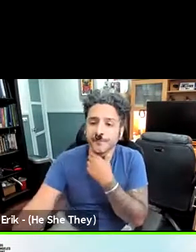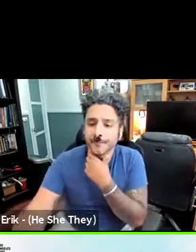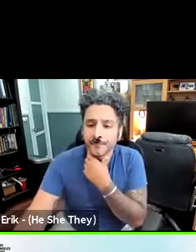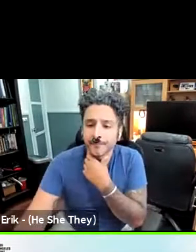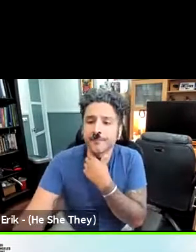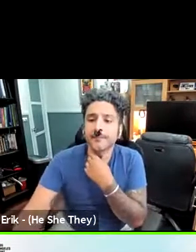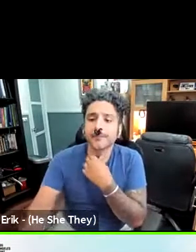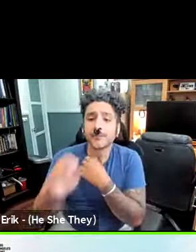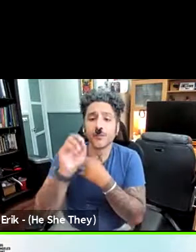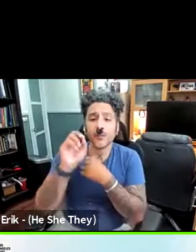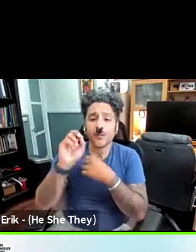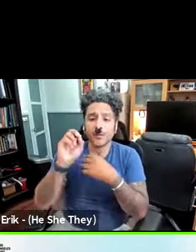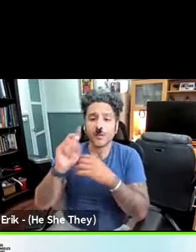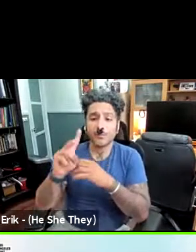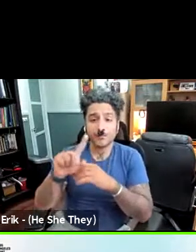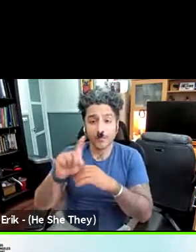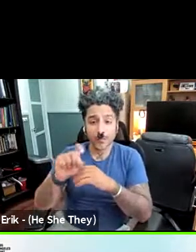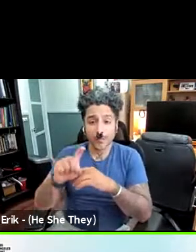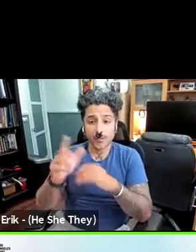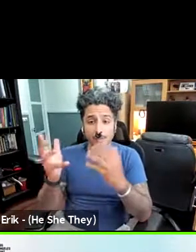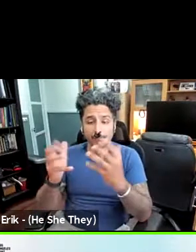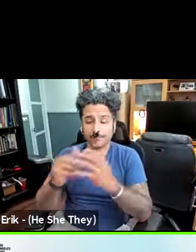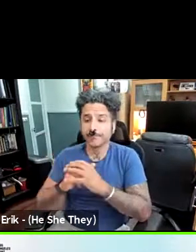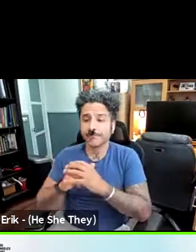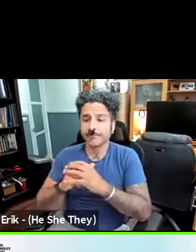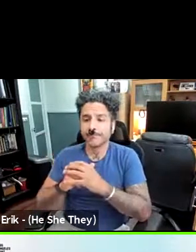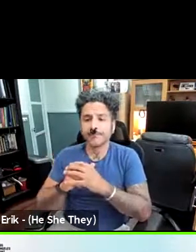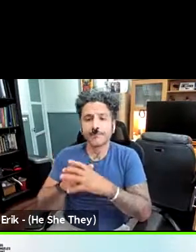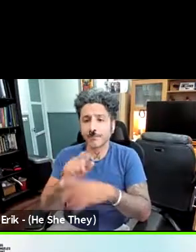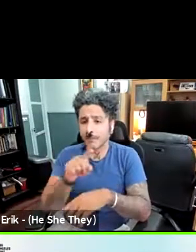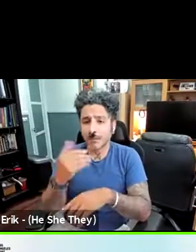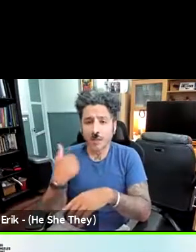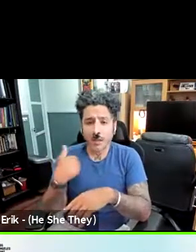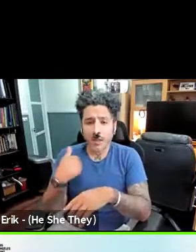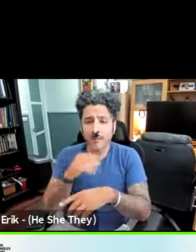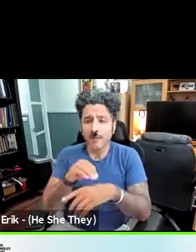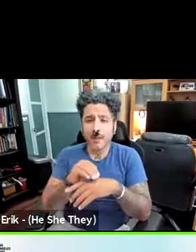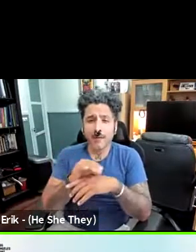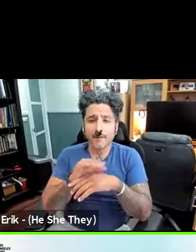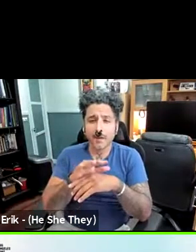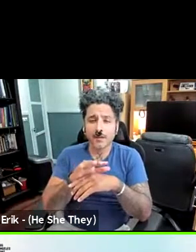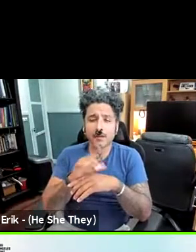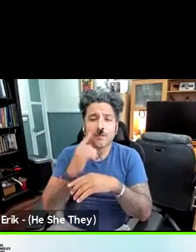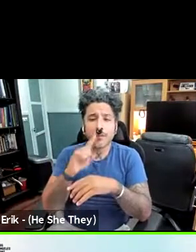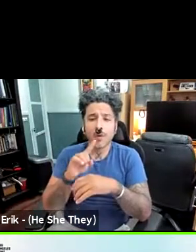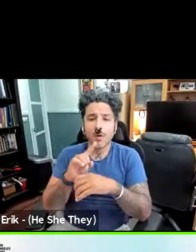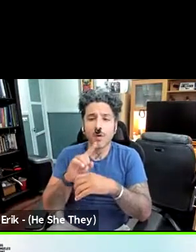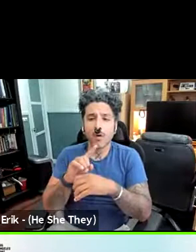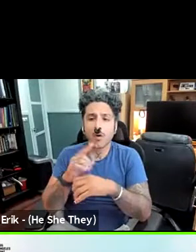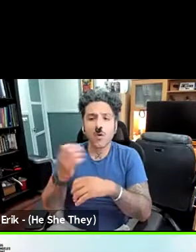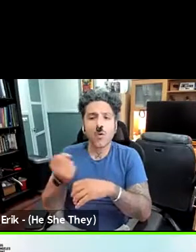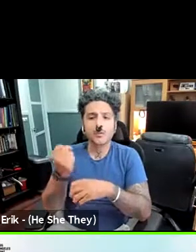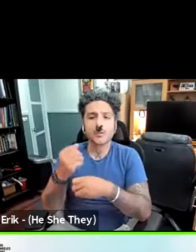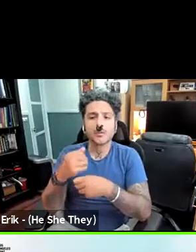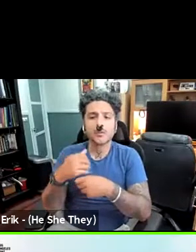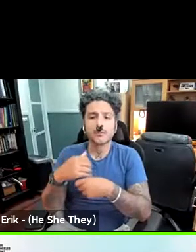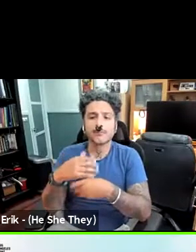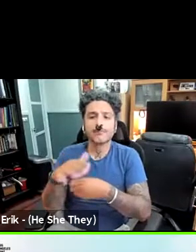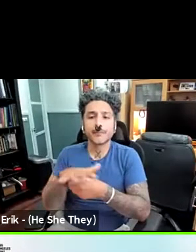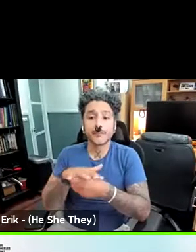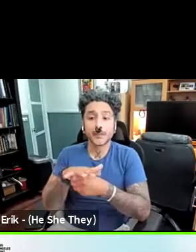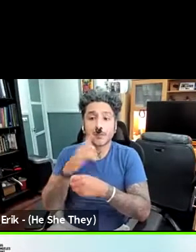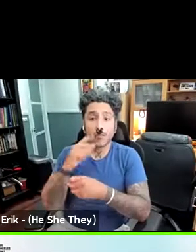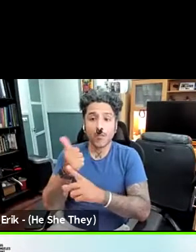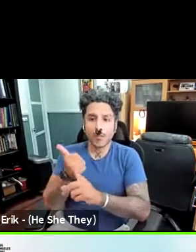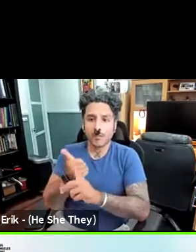Okay, so the question is, does anyone have any advice for holding space for themselves?